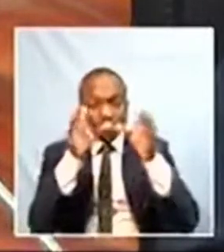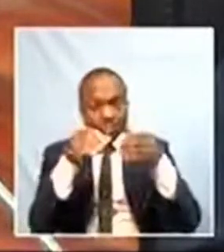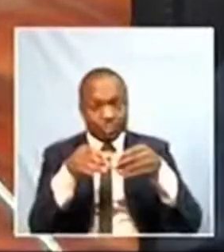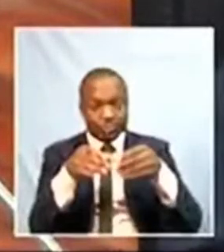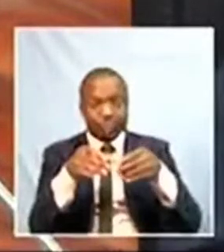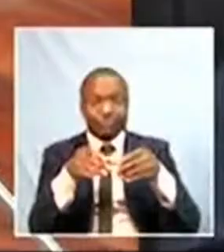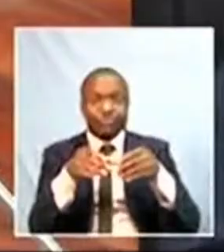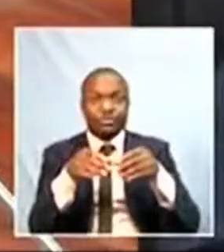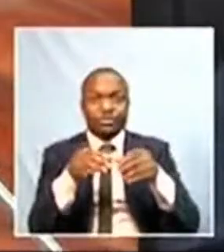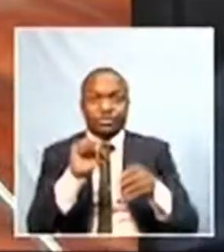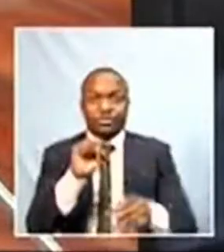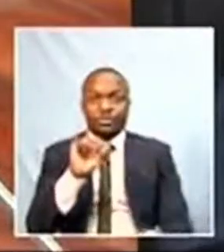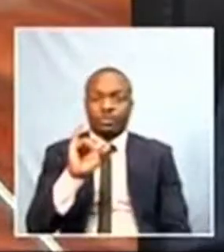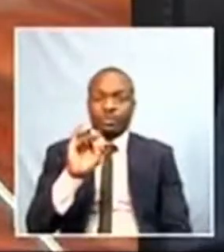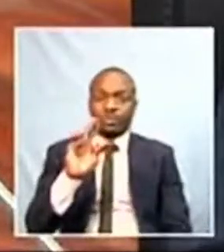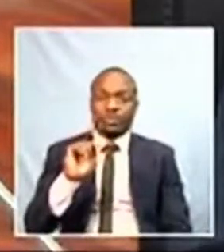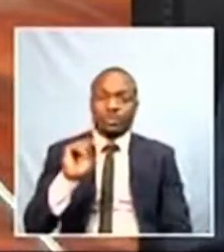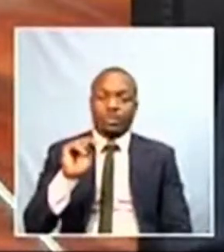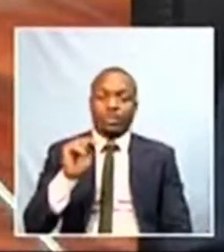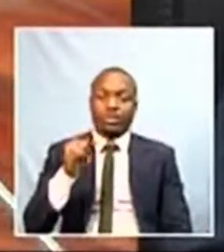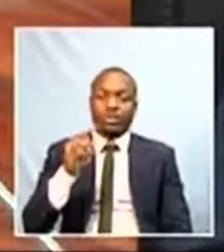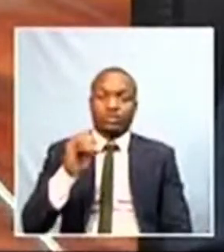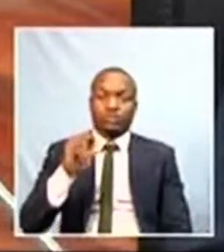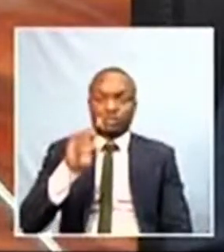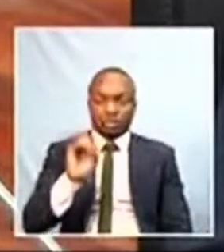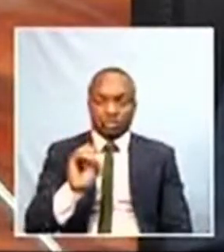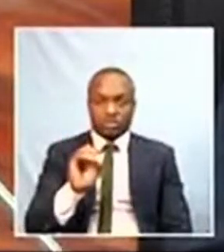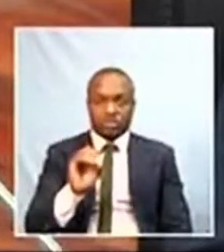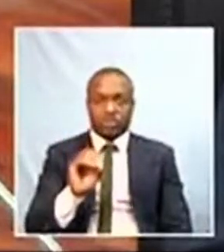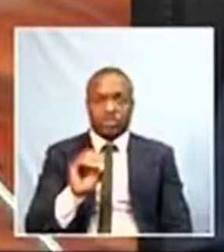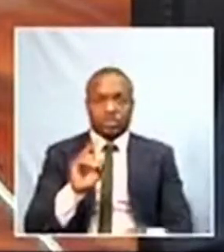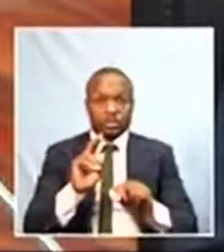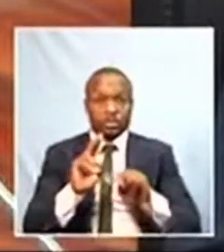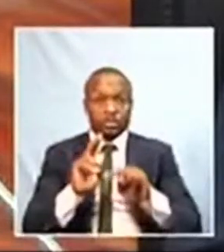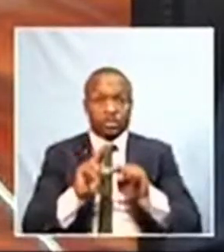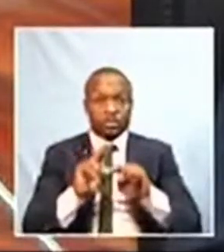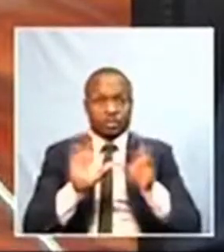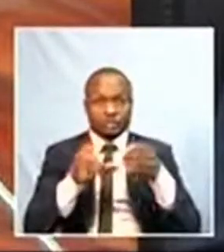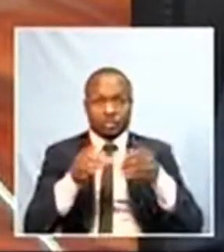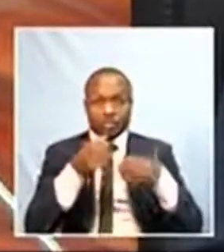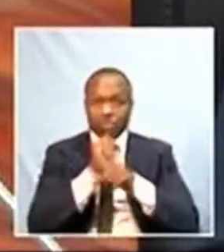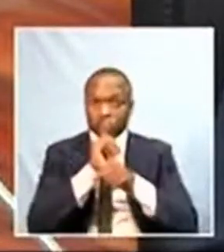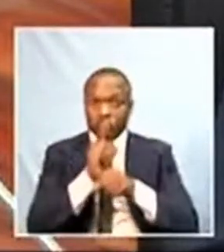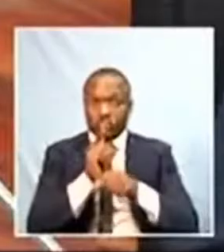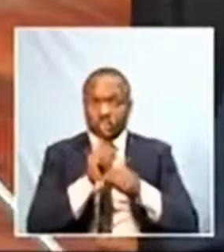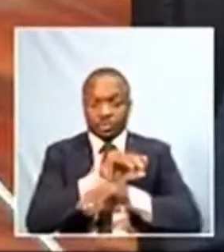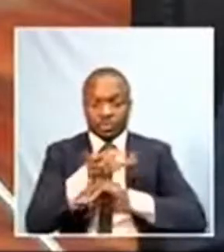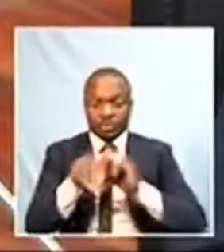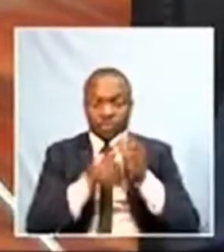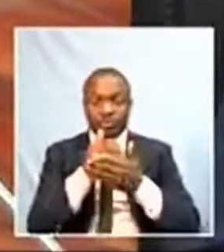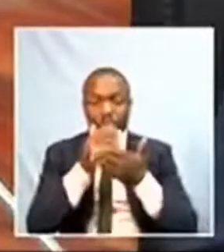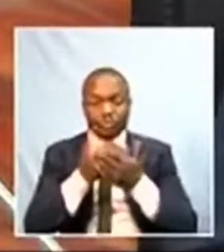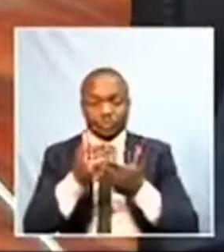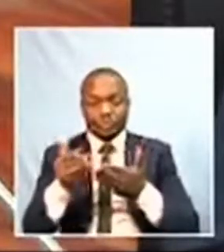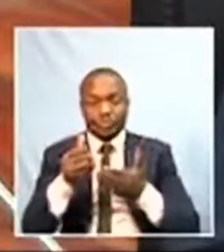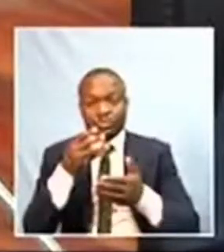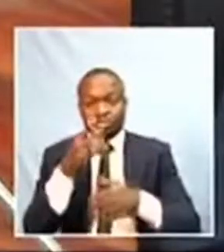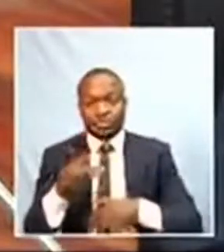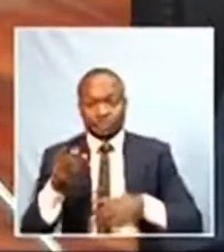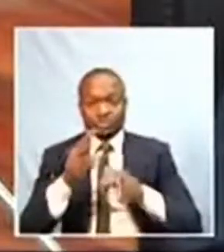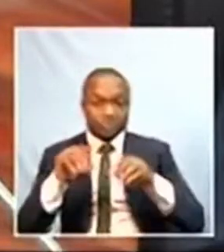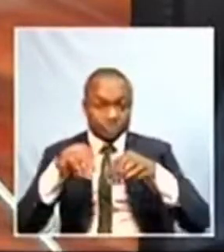that SIKONGO Town Council will ensure that all procured materials are delivered within stipulated time frames.